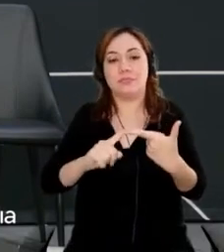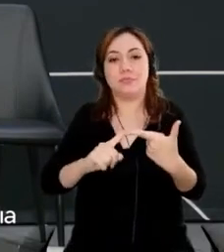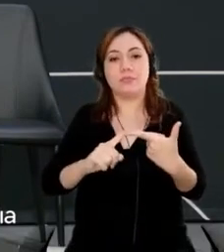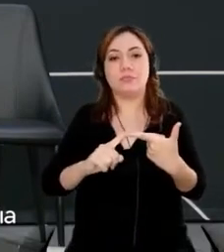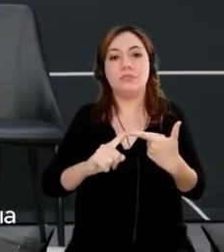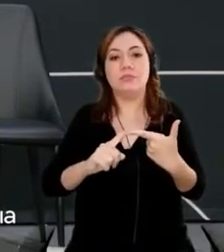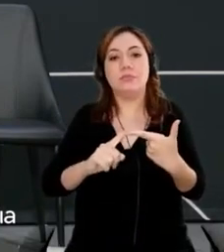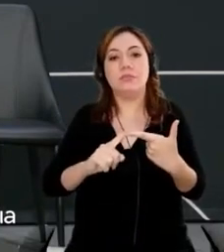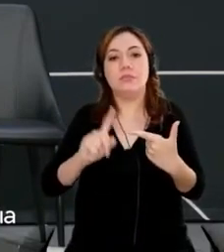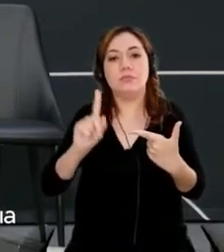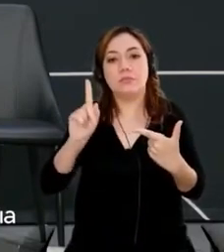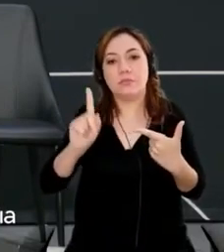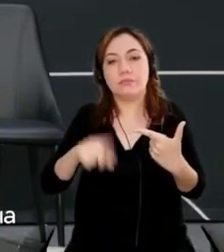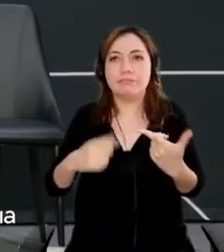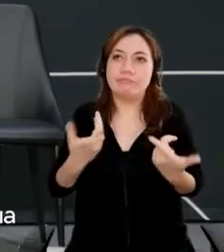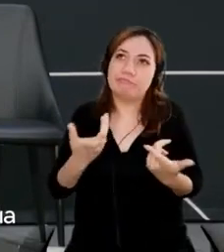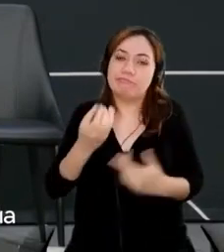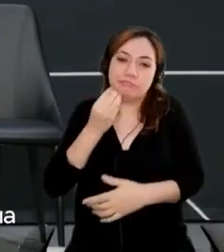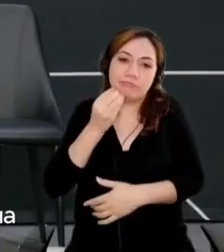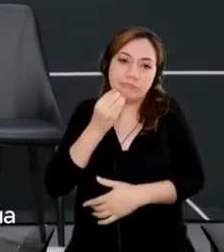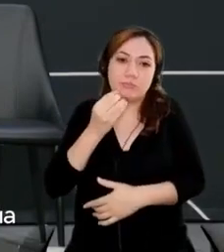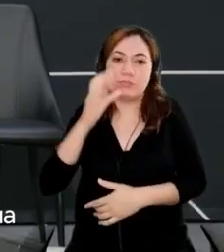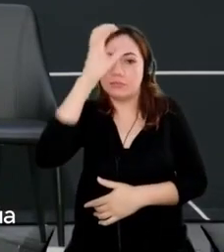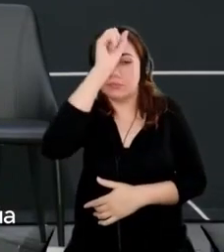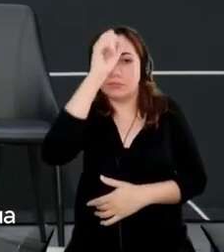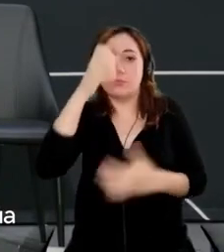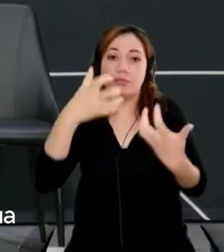trivially obvious, machine learning is about data.